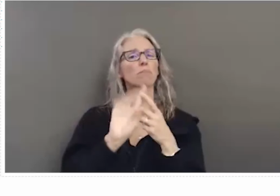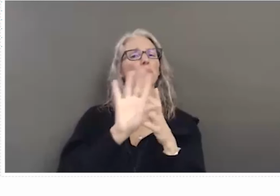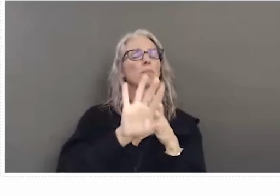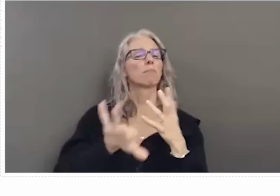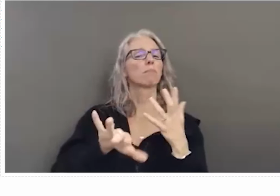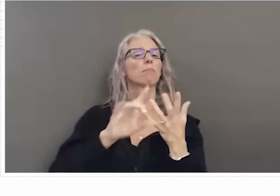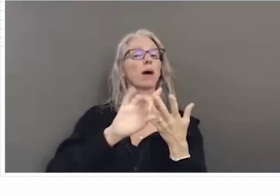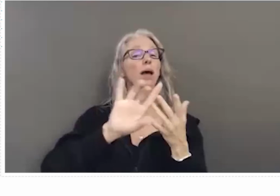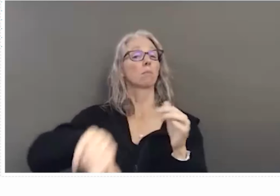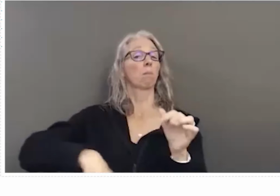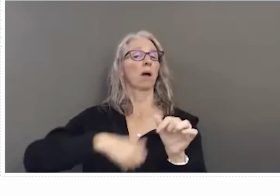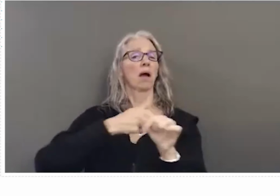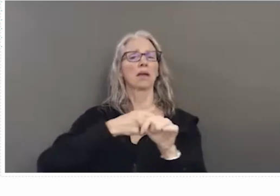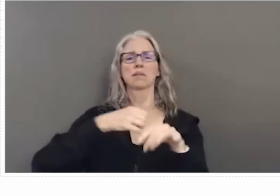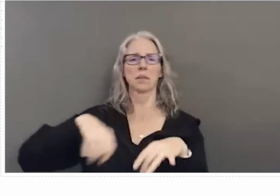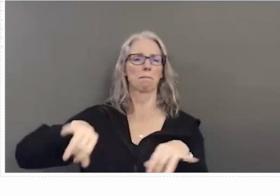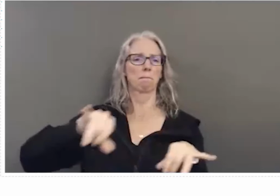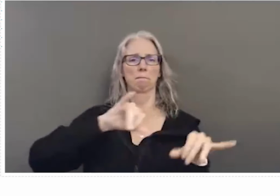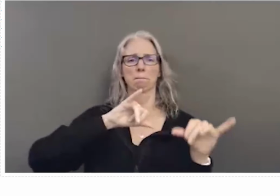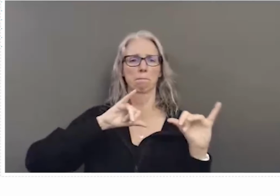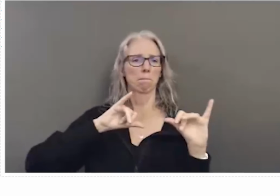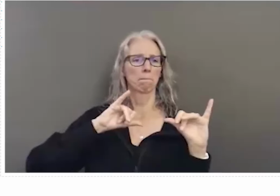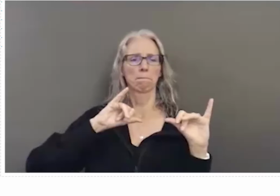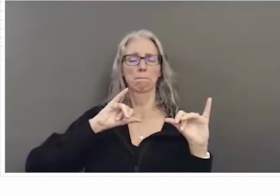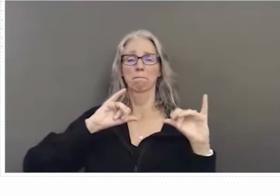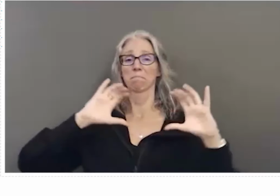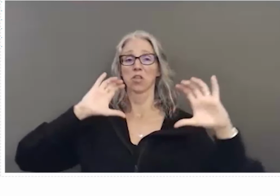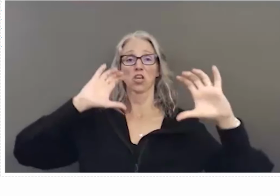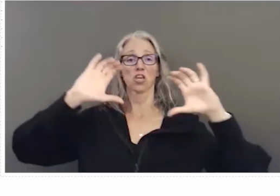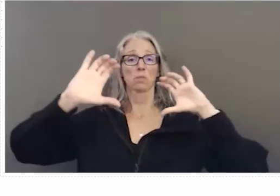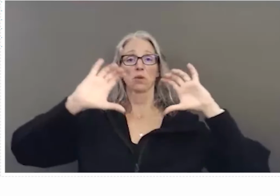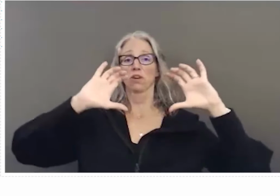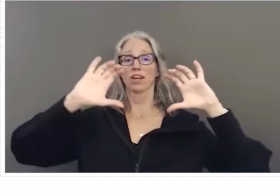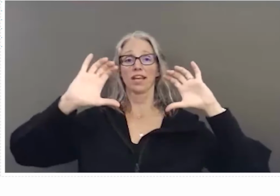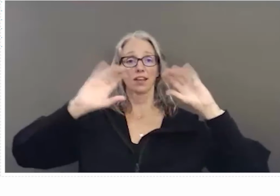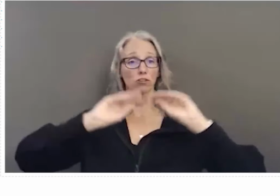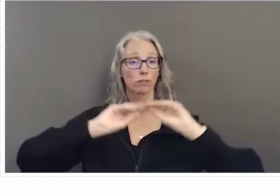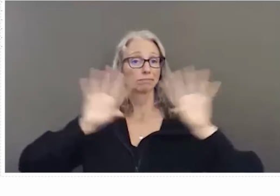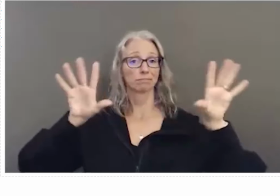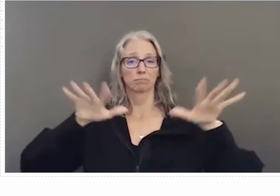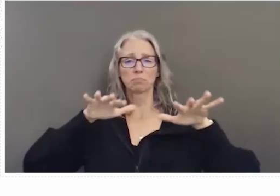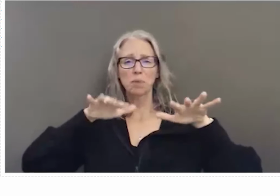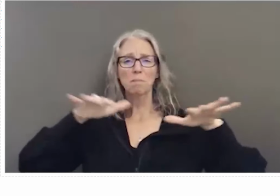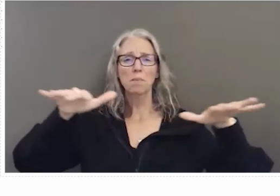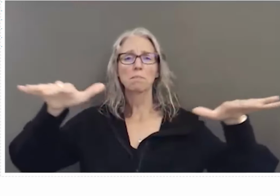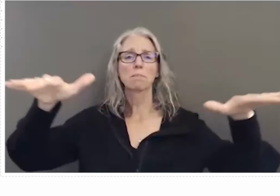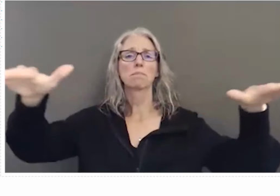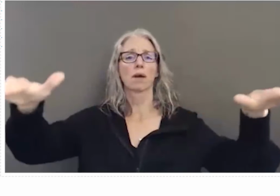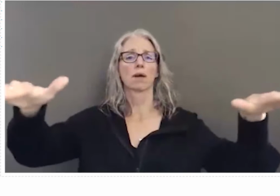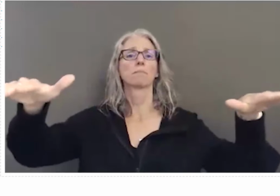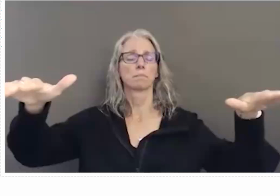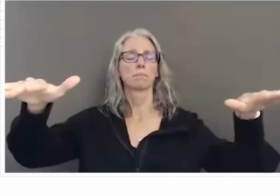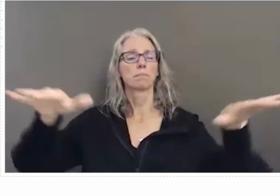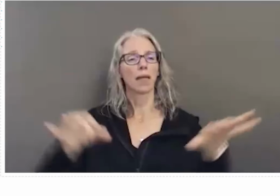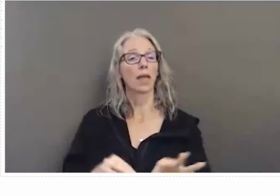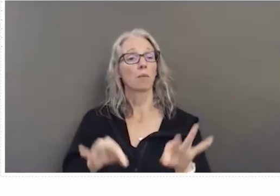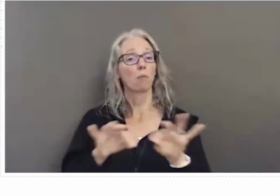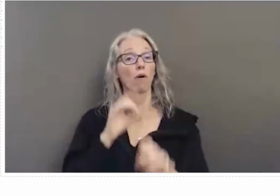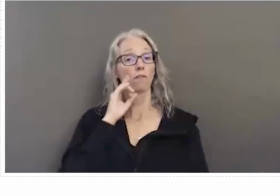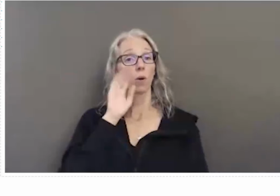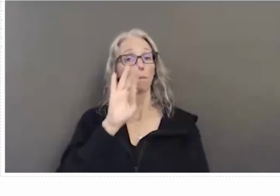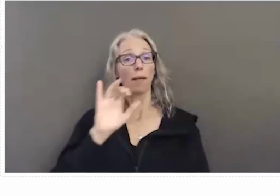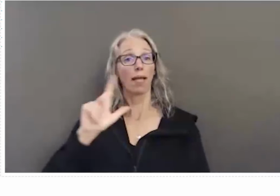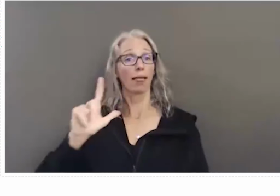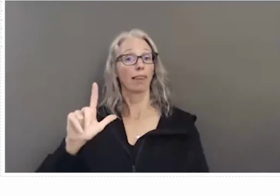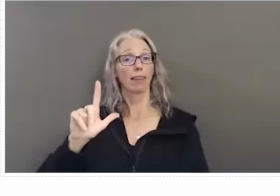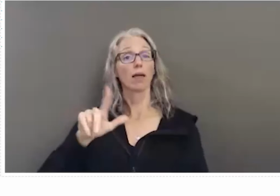just a communication 101. And whereas, you know, for them, the important thing for Bell, the important thing to communicate was actually the fact